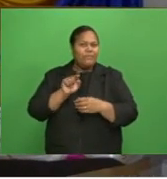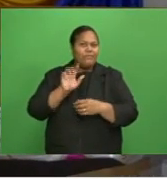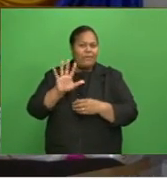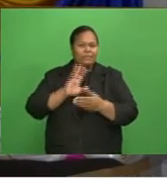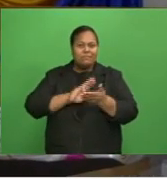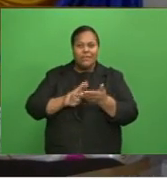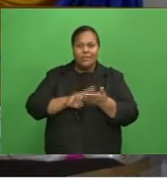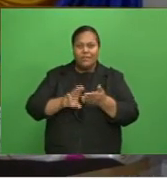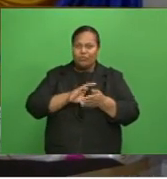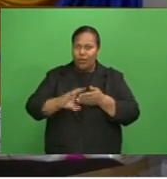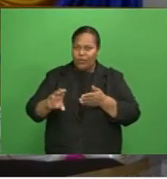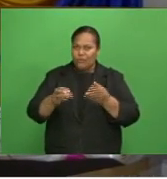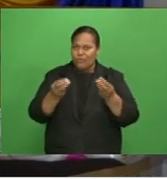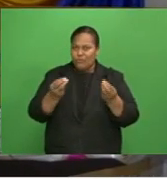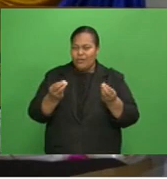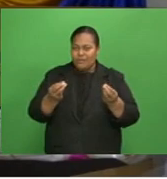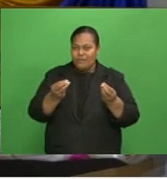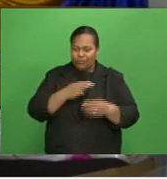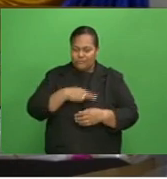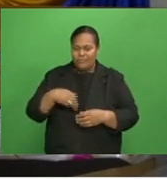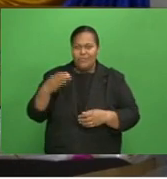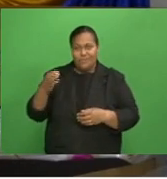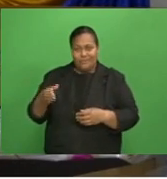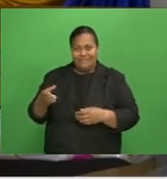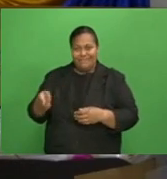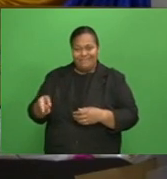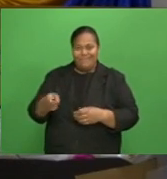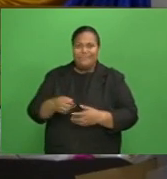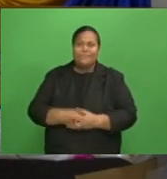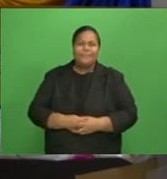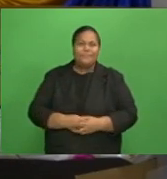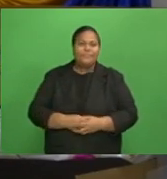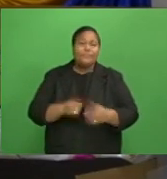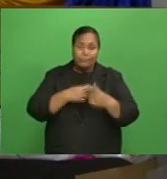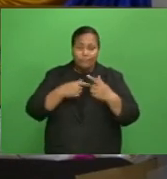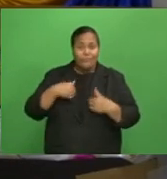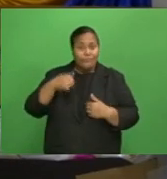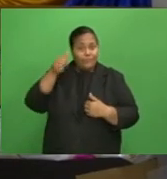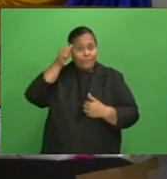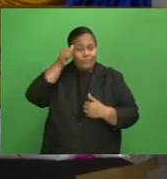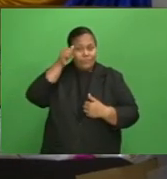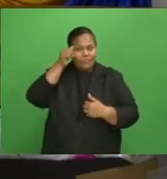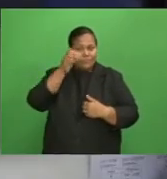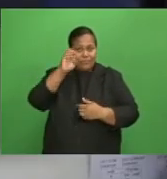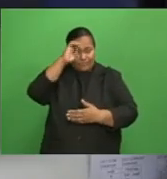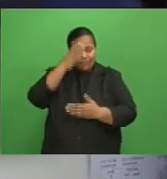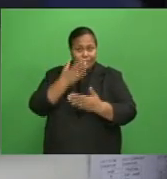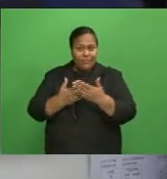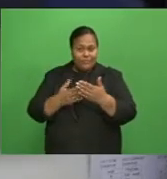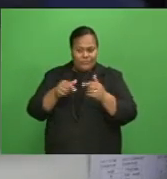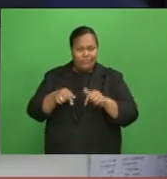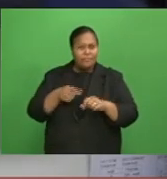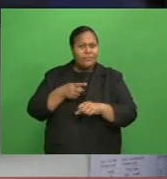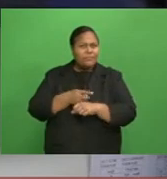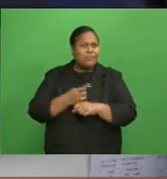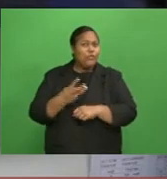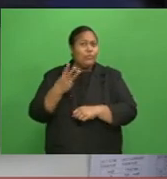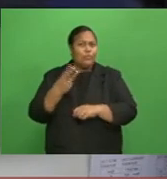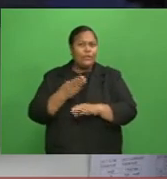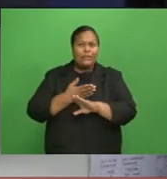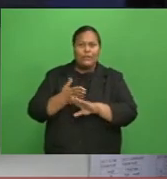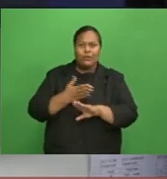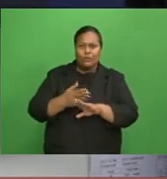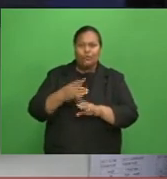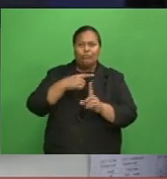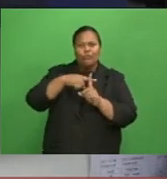the Health Ministry. We know from New Zealand's experience just this week, where we've had 3 new COVID